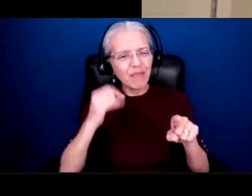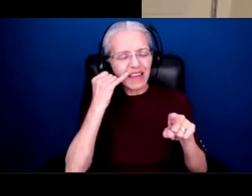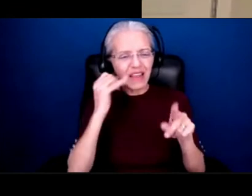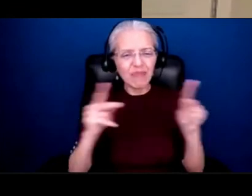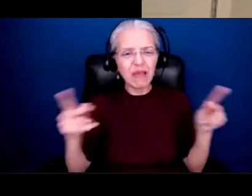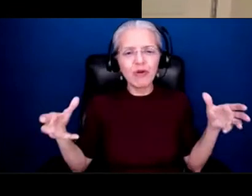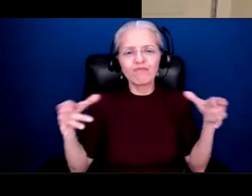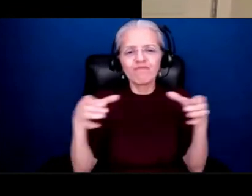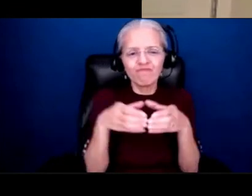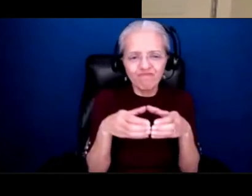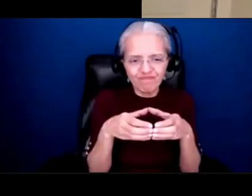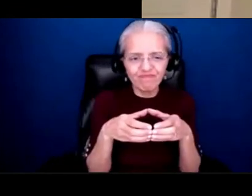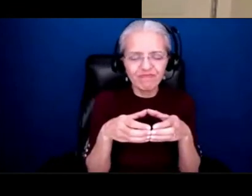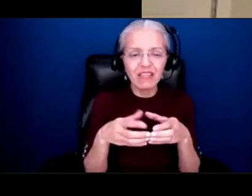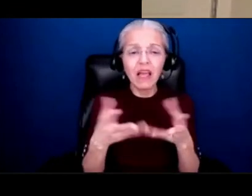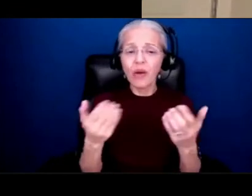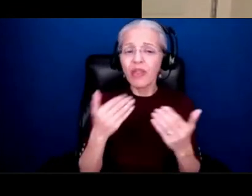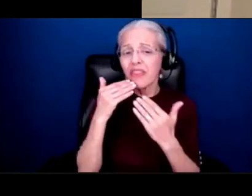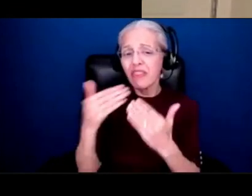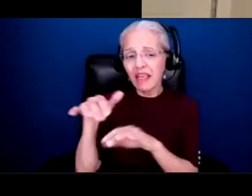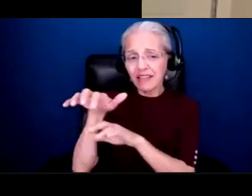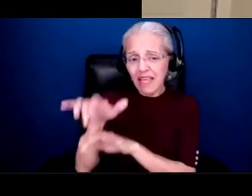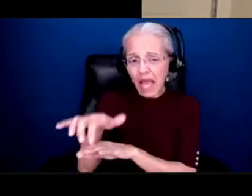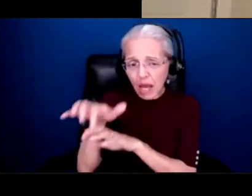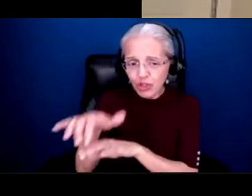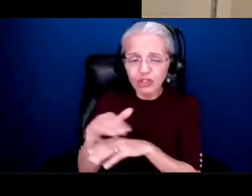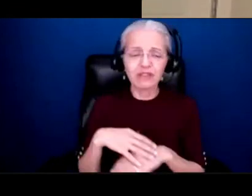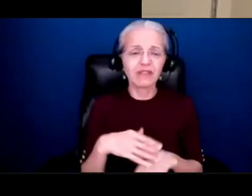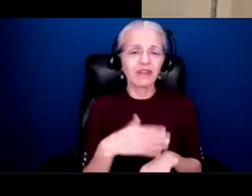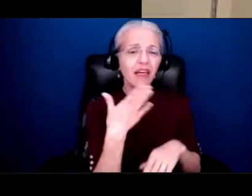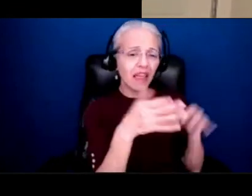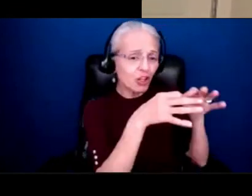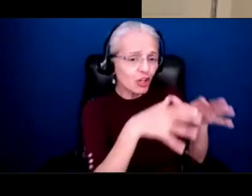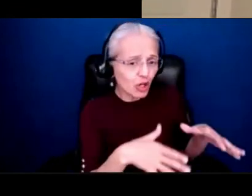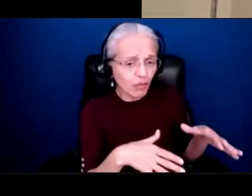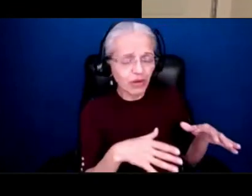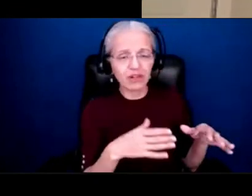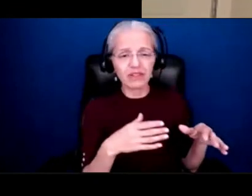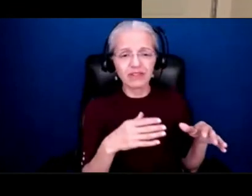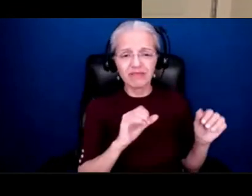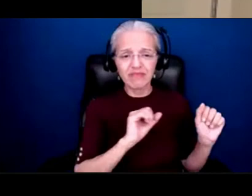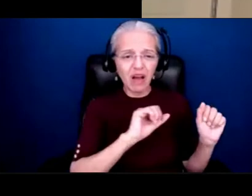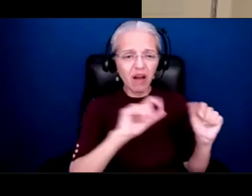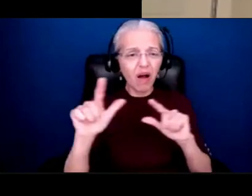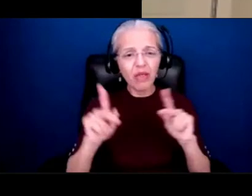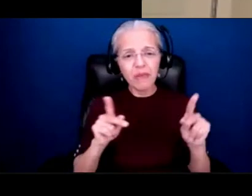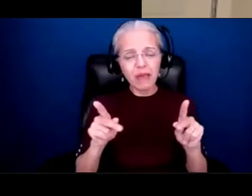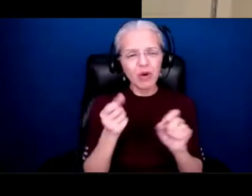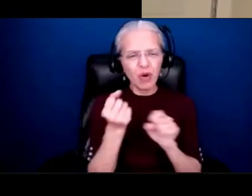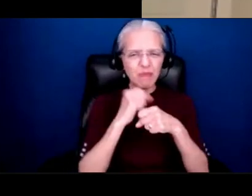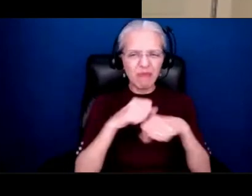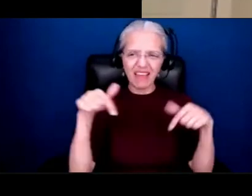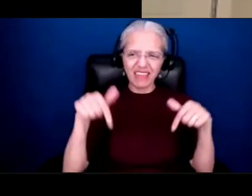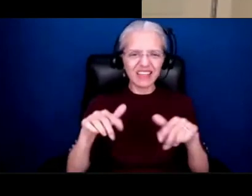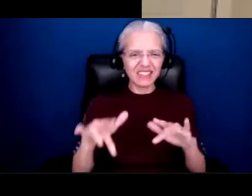also want to thank the chapter and our interpreters and everyone who has made this event